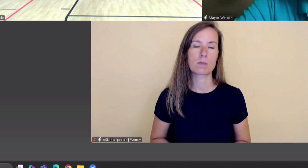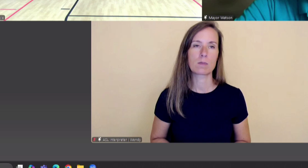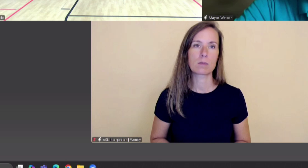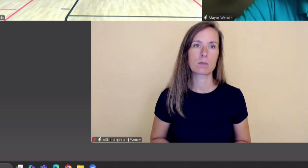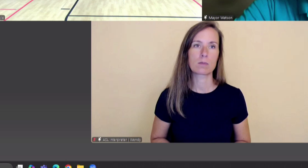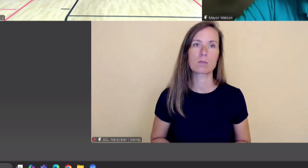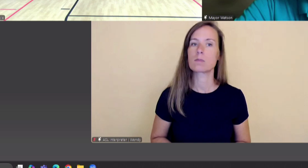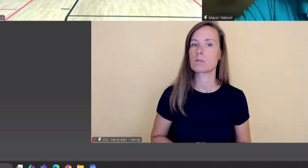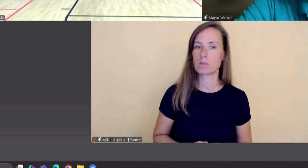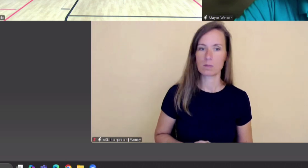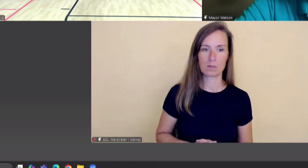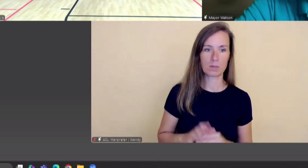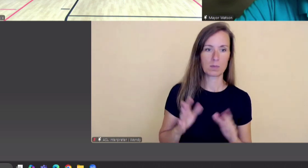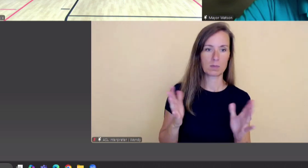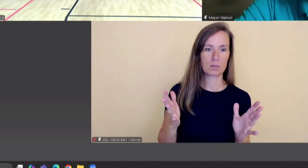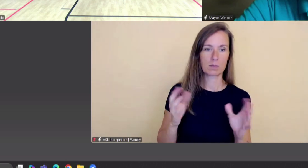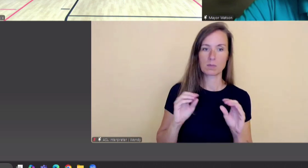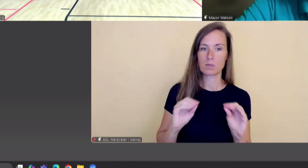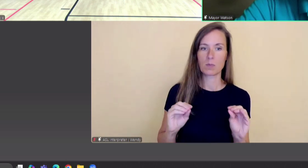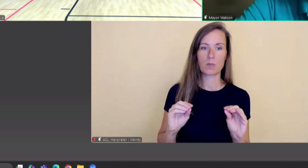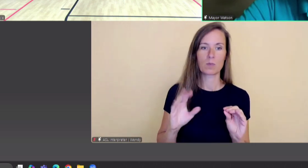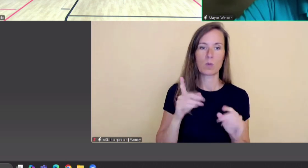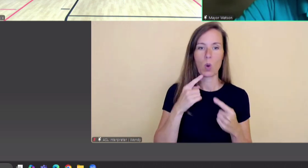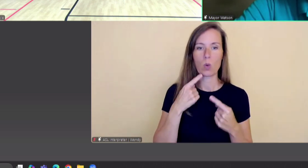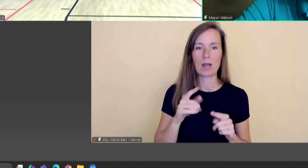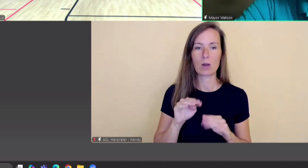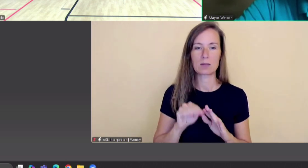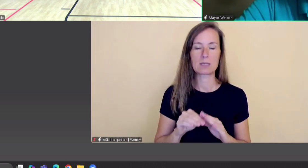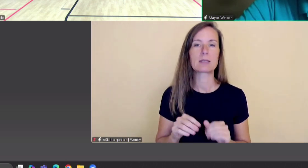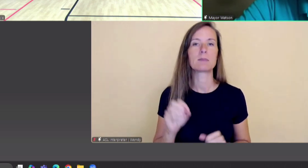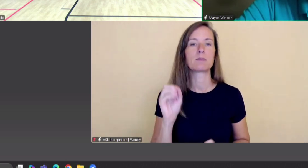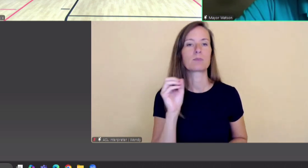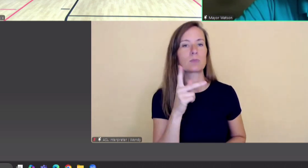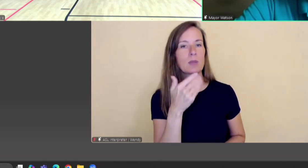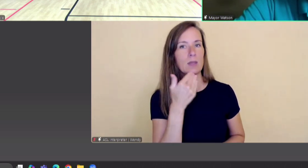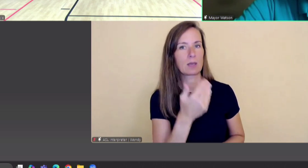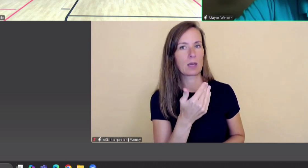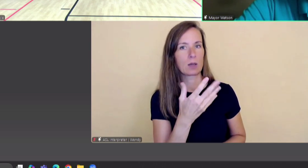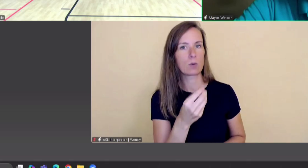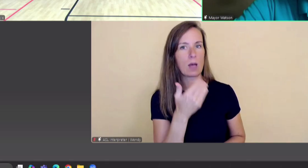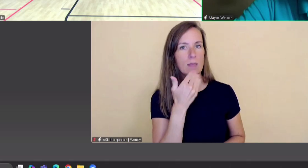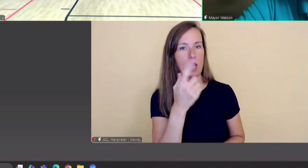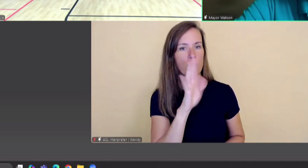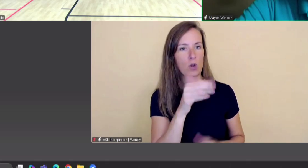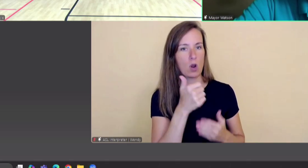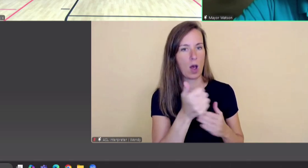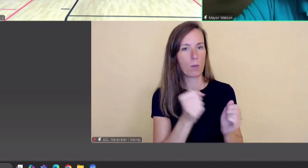No, sir, no announcements. All right, thank you, sir. And thank you for your help with National Night Out. It was